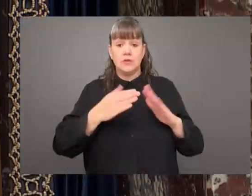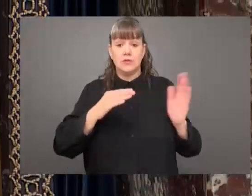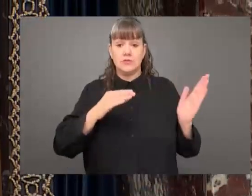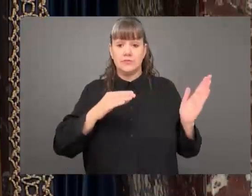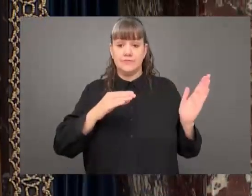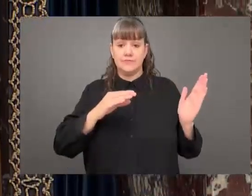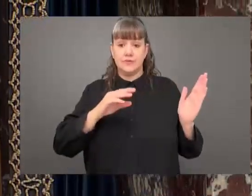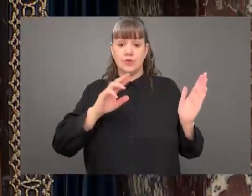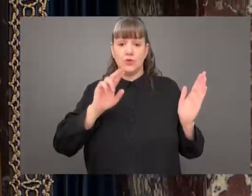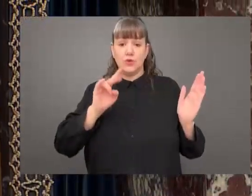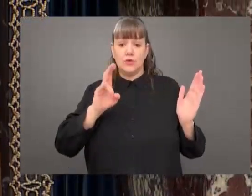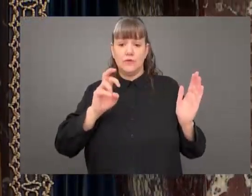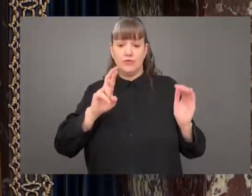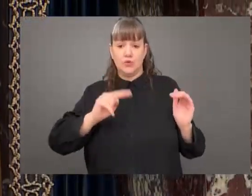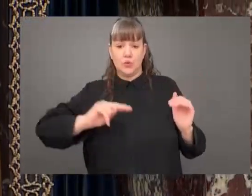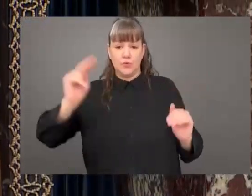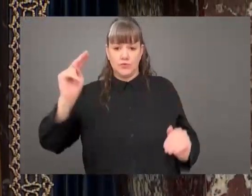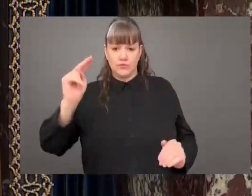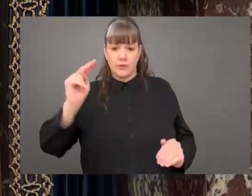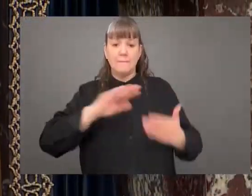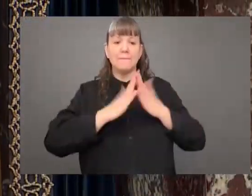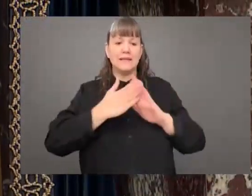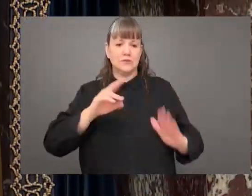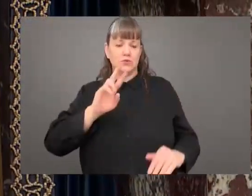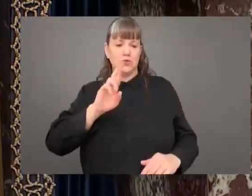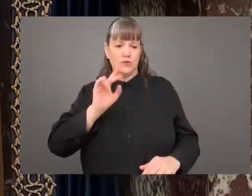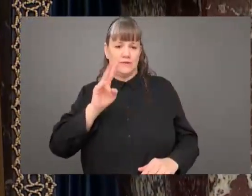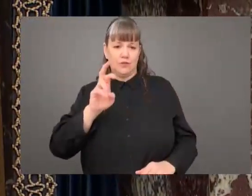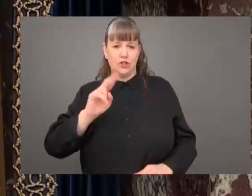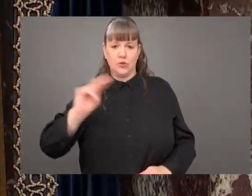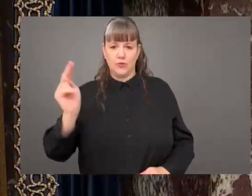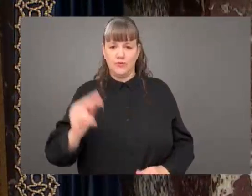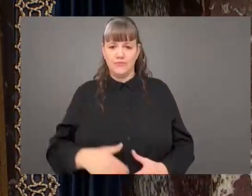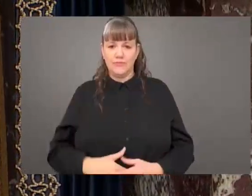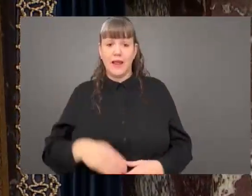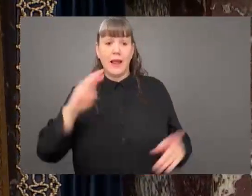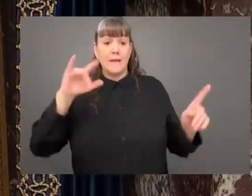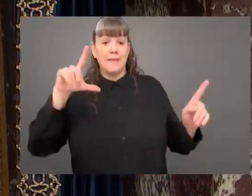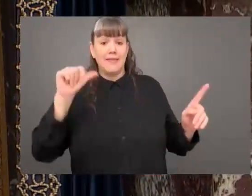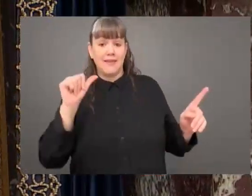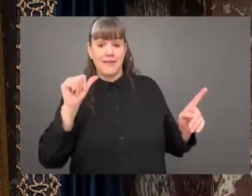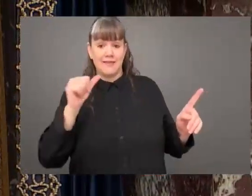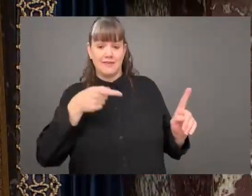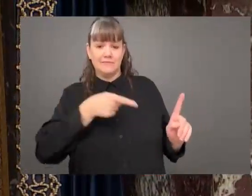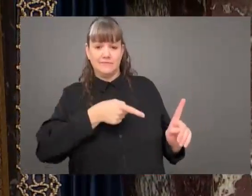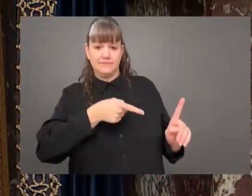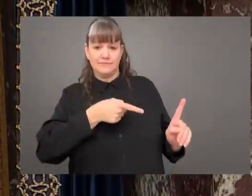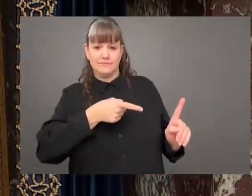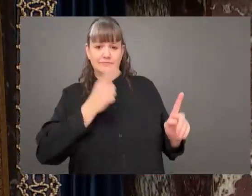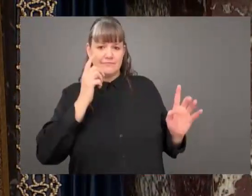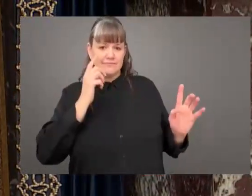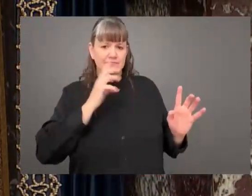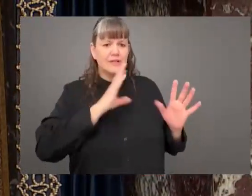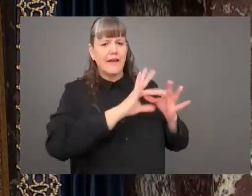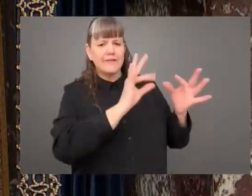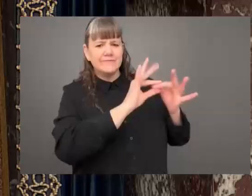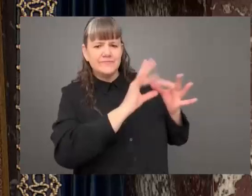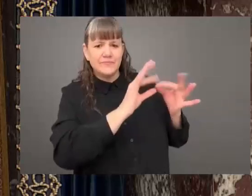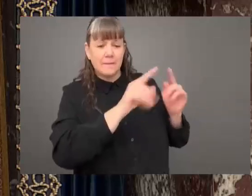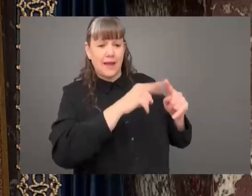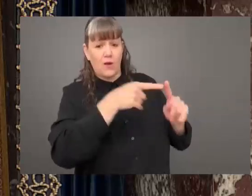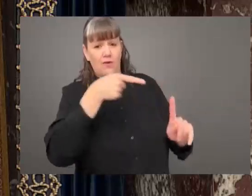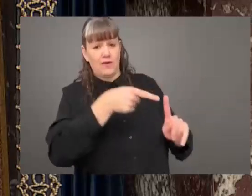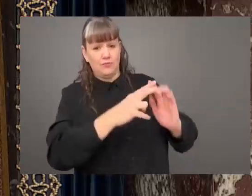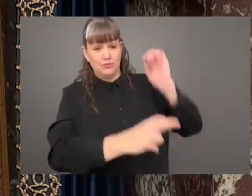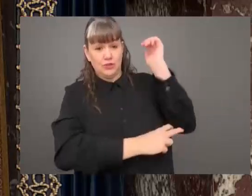infrastructure system. And it rang true. He sang about the Taylor Bridge falling down. The